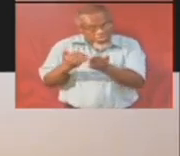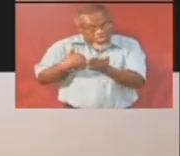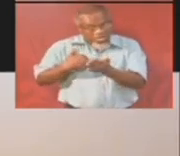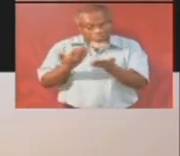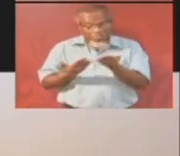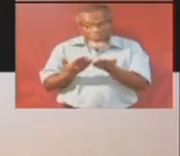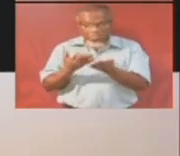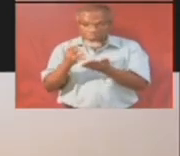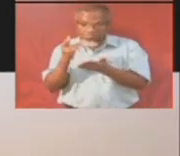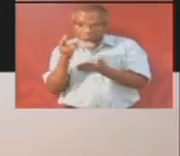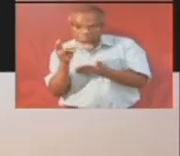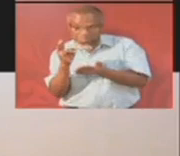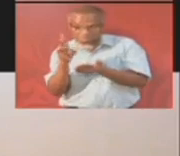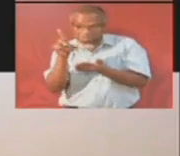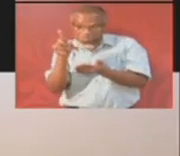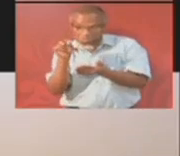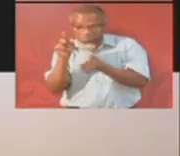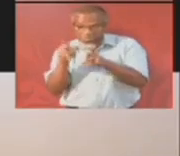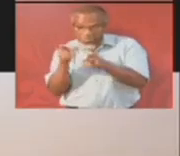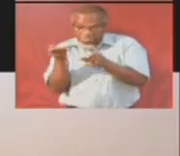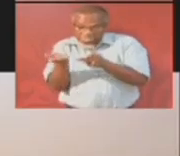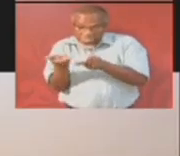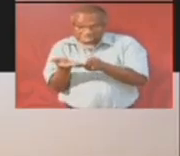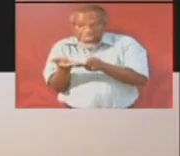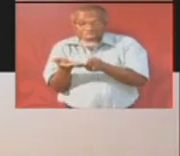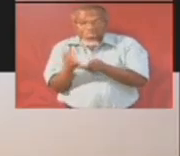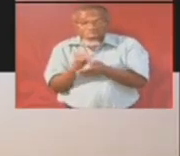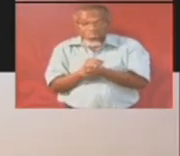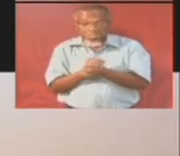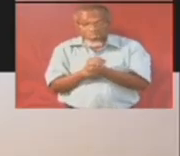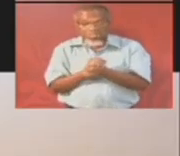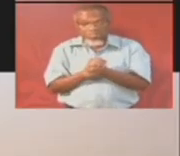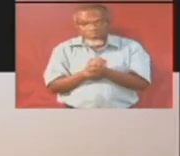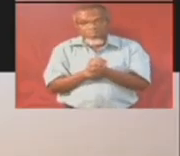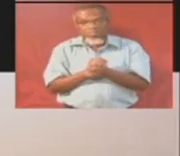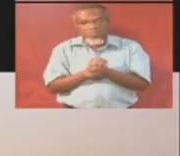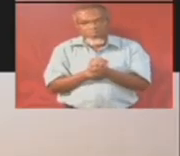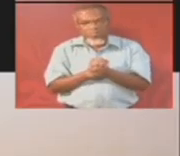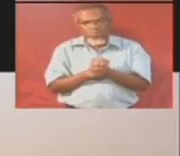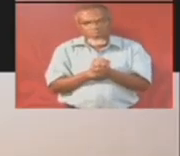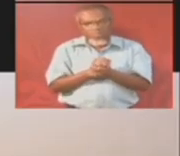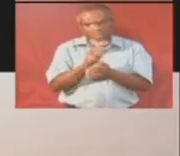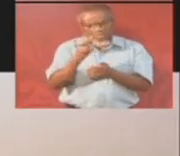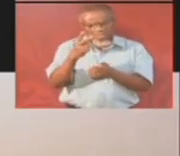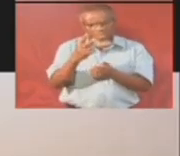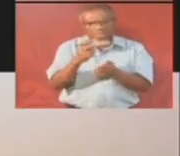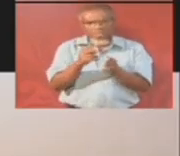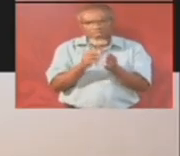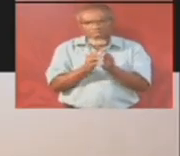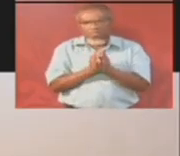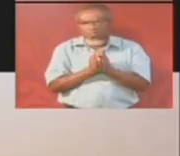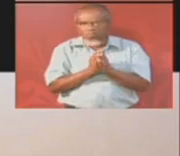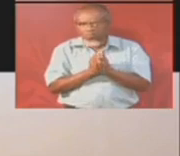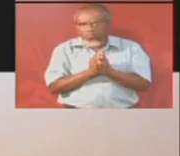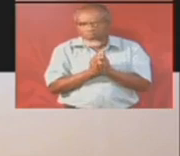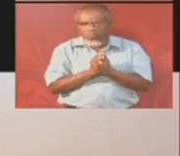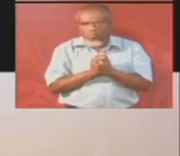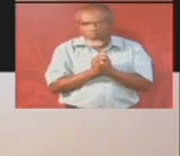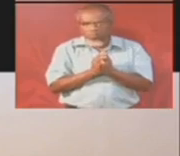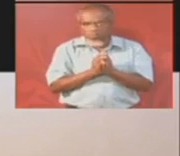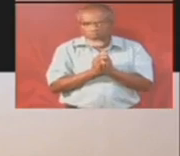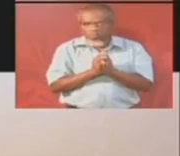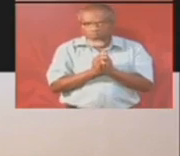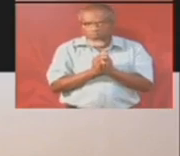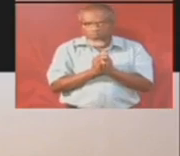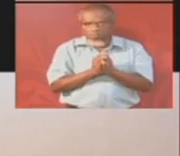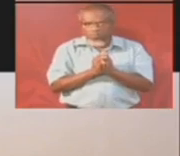confirmed vaccines in terms of invoices, payments, and arrival dates. And are you concerned about the supply chain